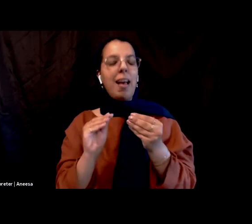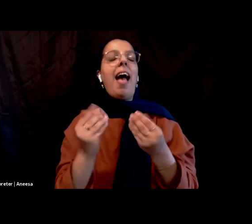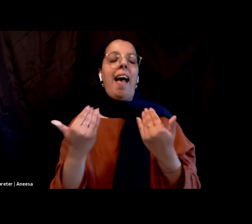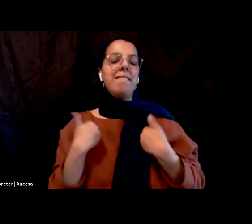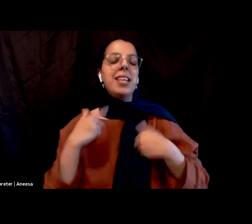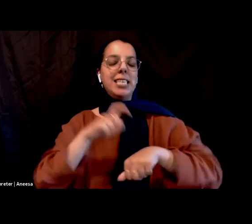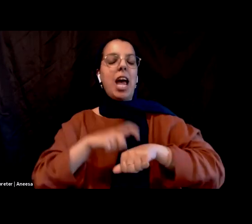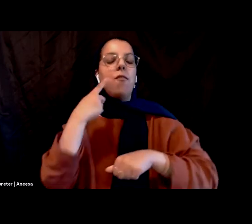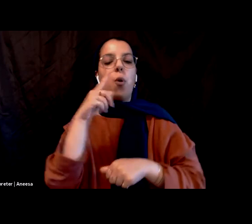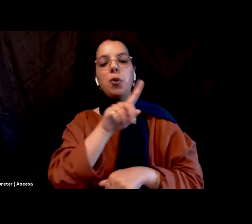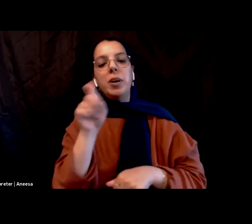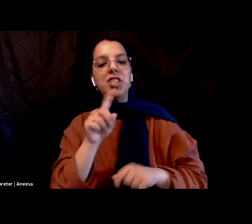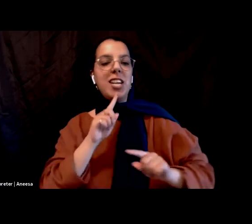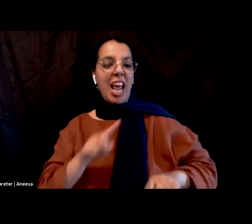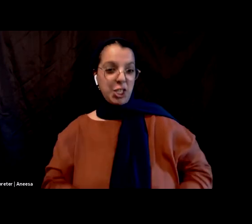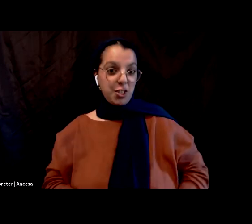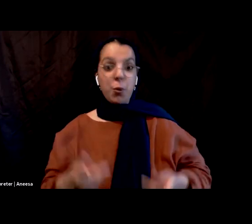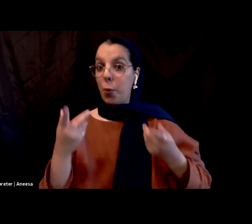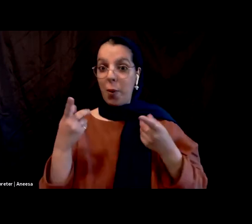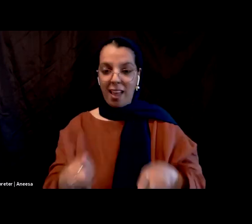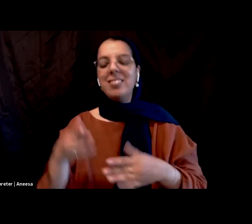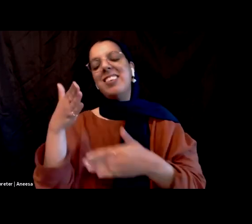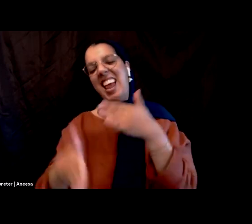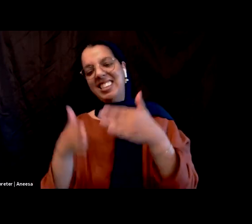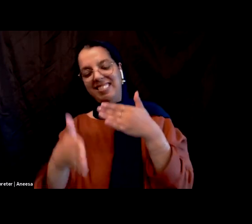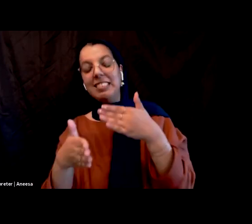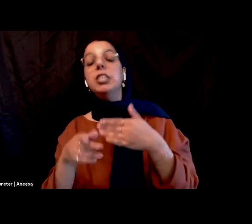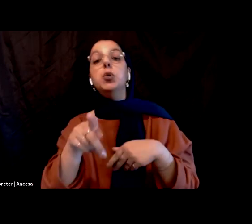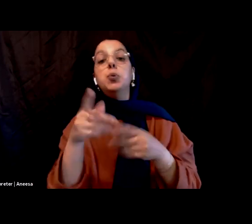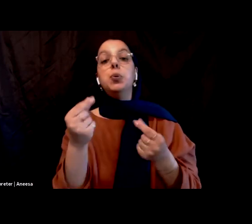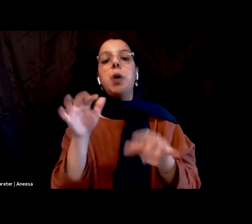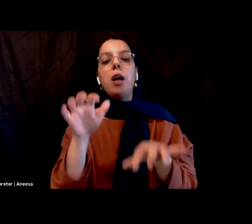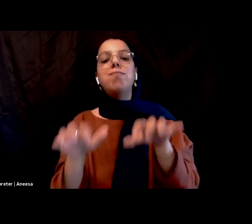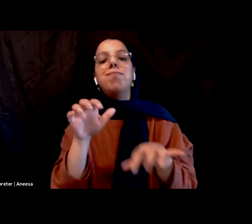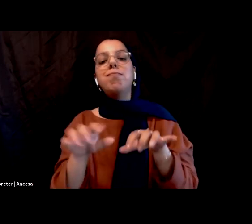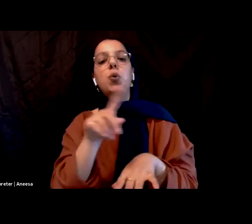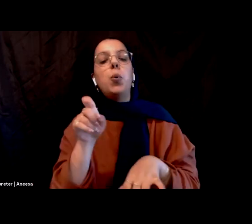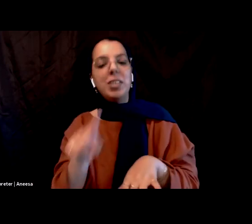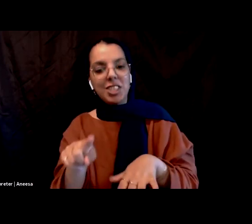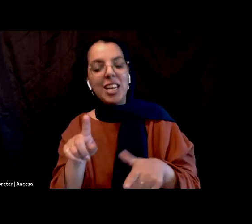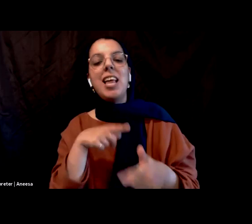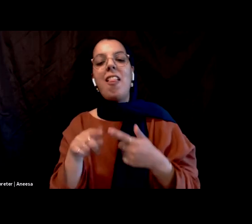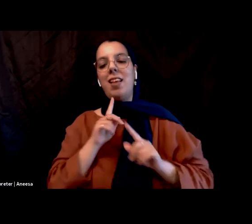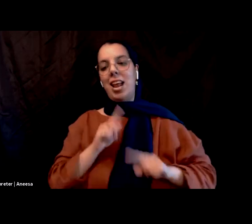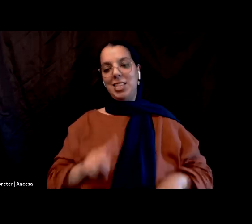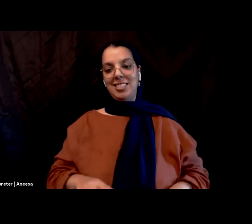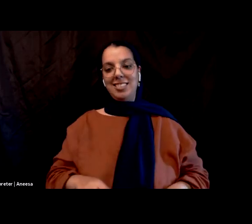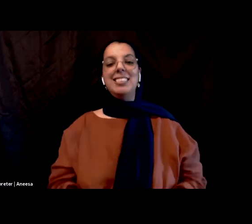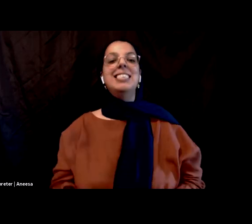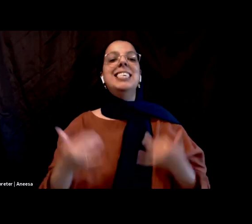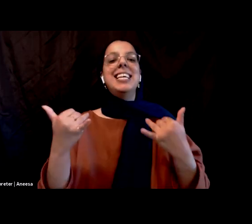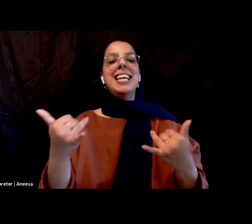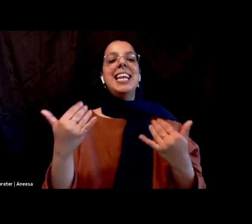monitoring the questions. Tonight, we have the newly elected Anishinaabeg